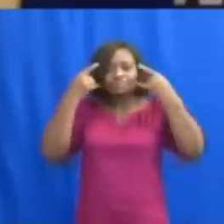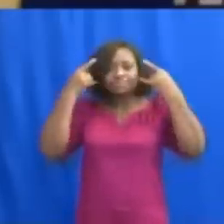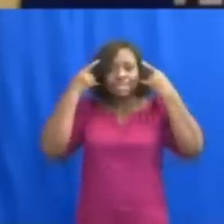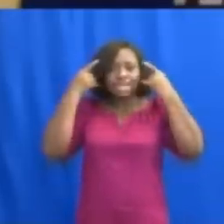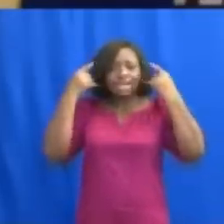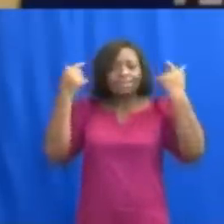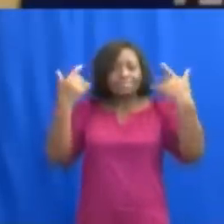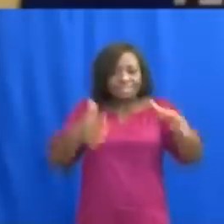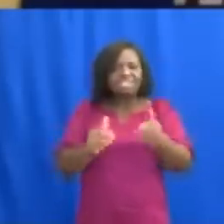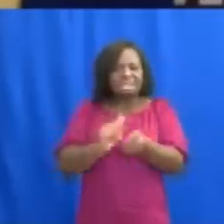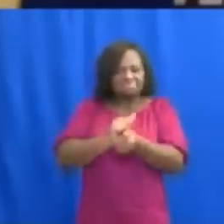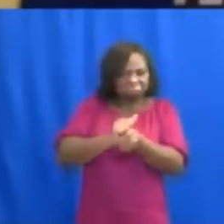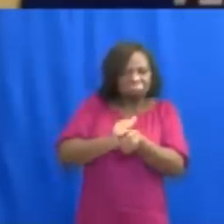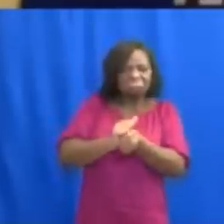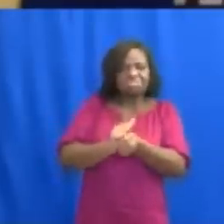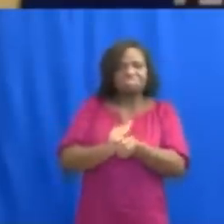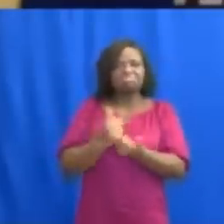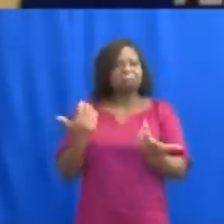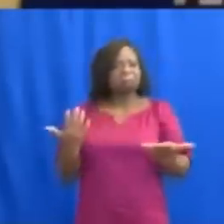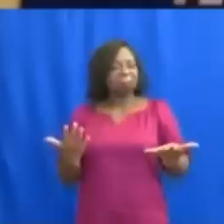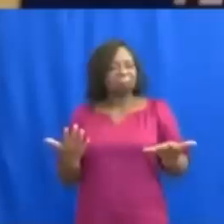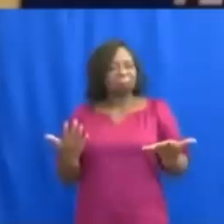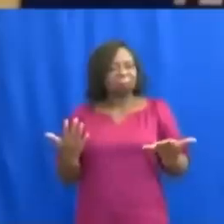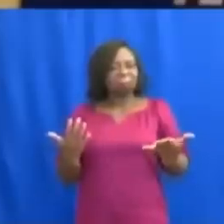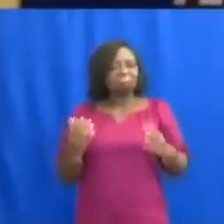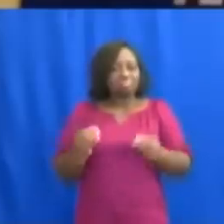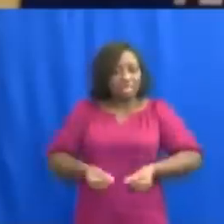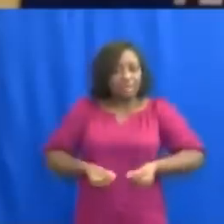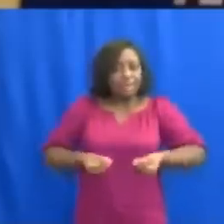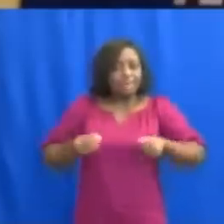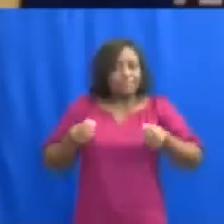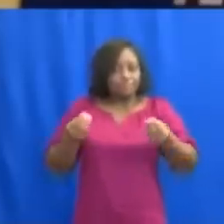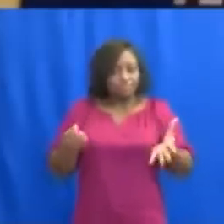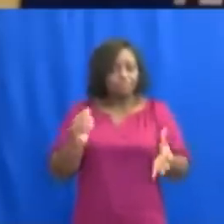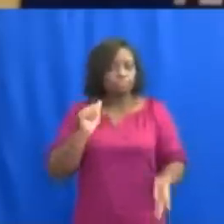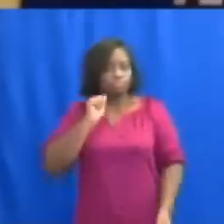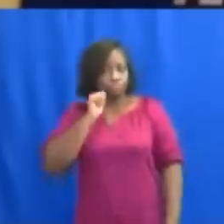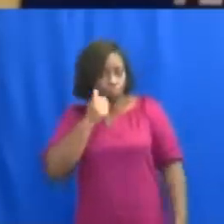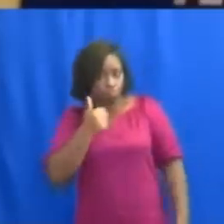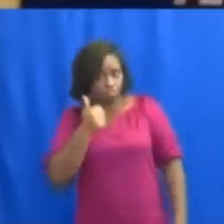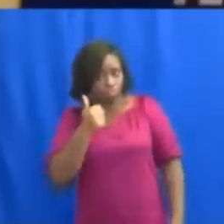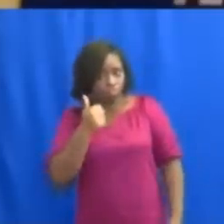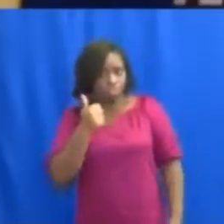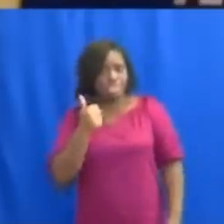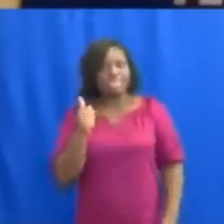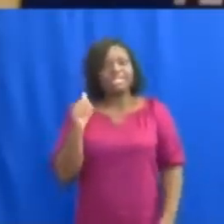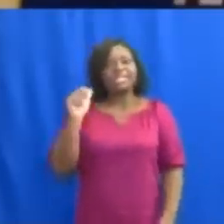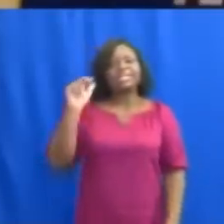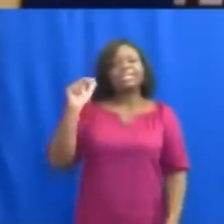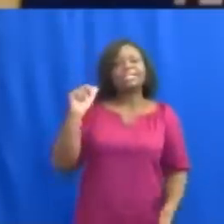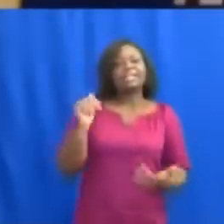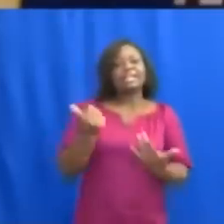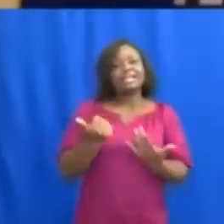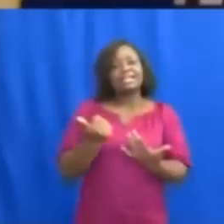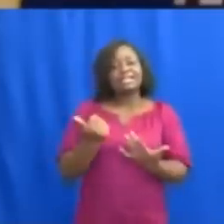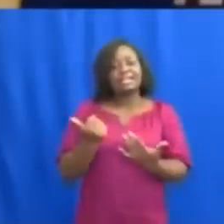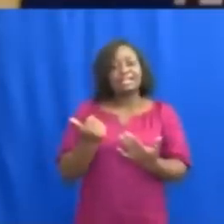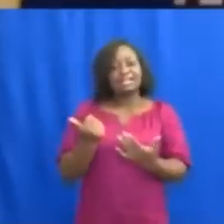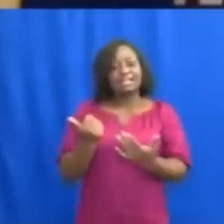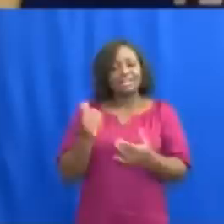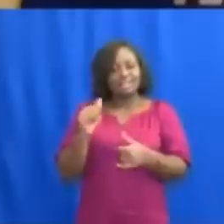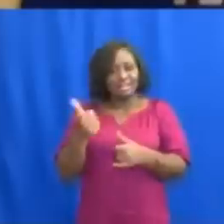face masks, i.e. 2 being provided tomorrow and the 3rd within a